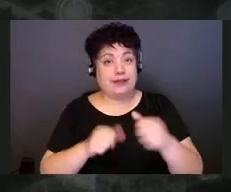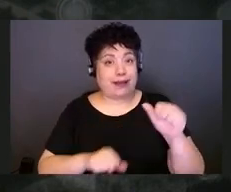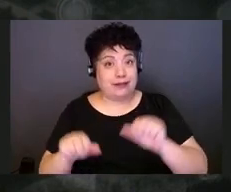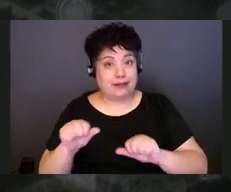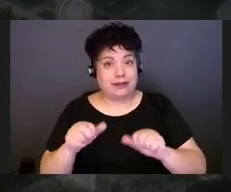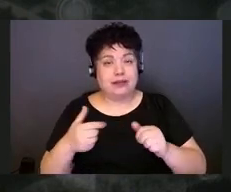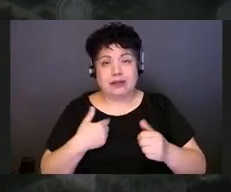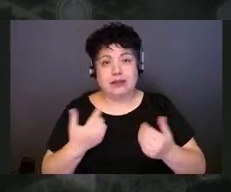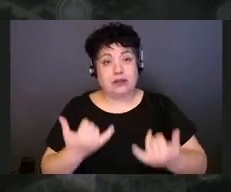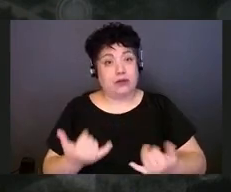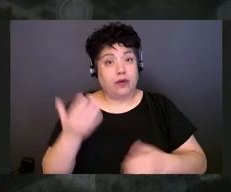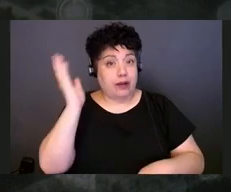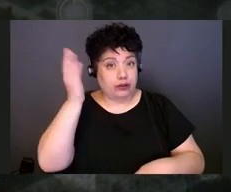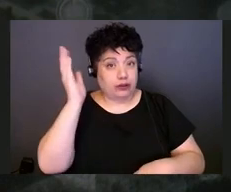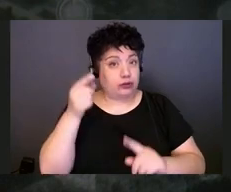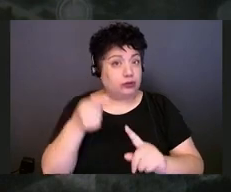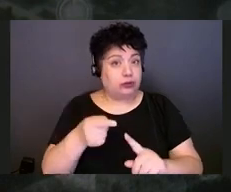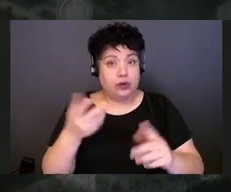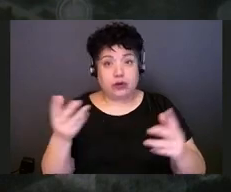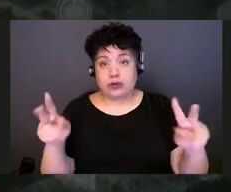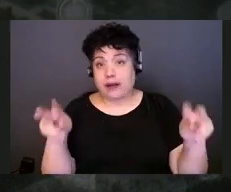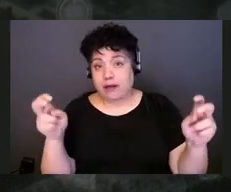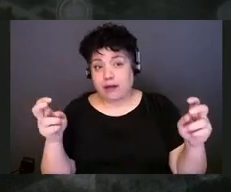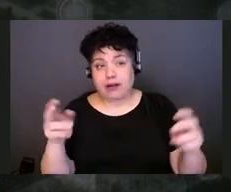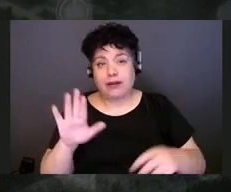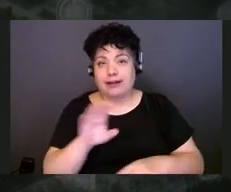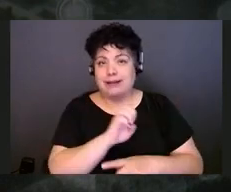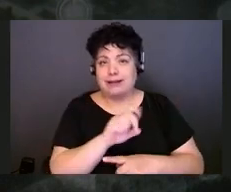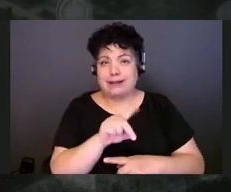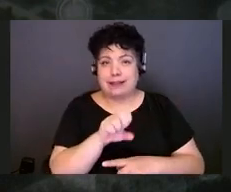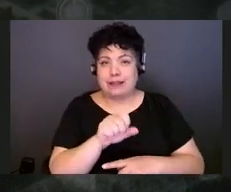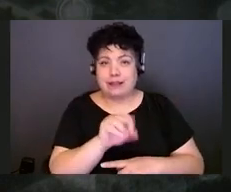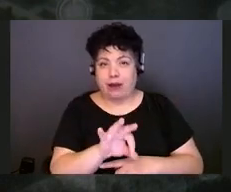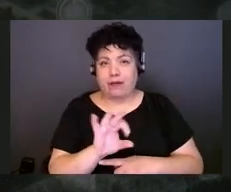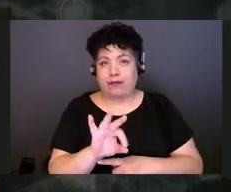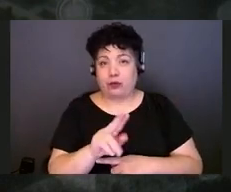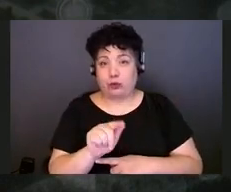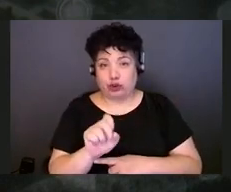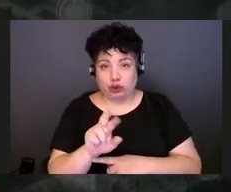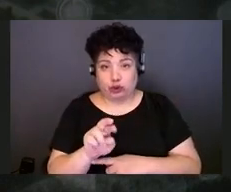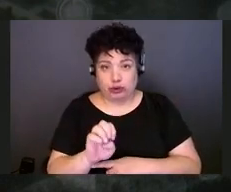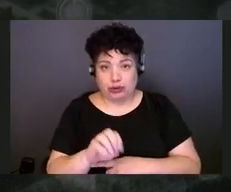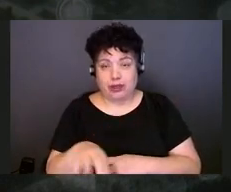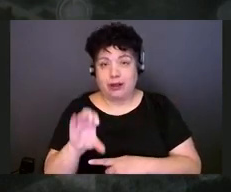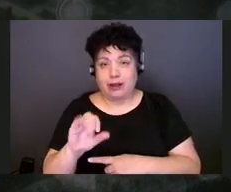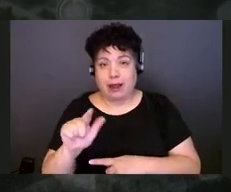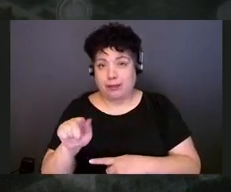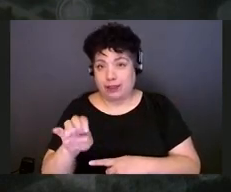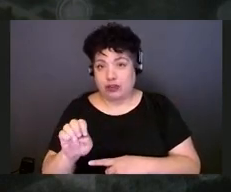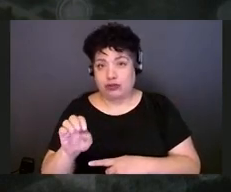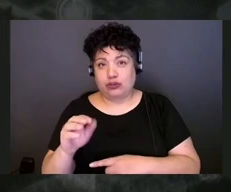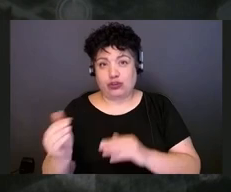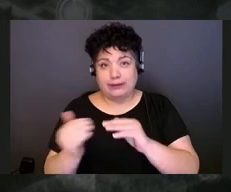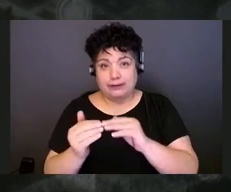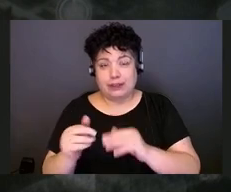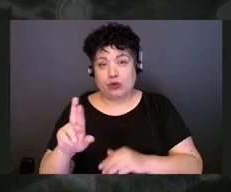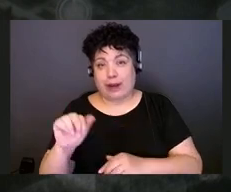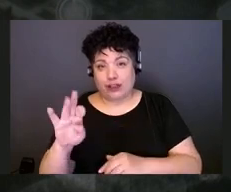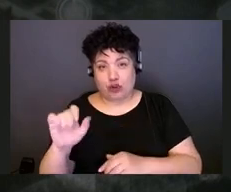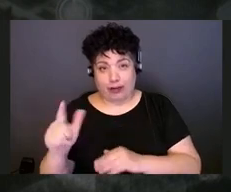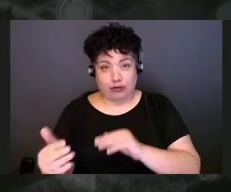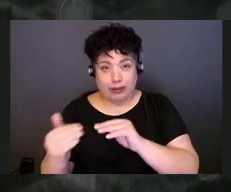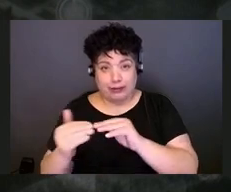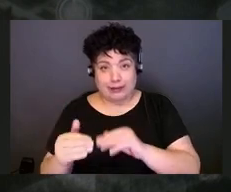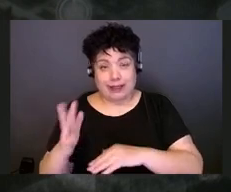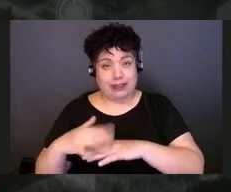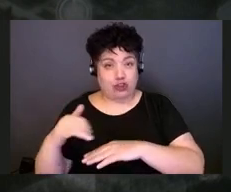Today's lecture is entitled Seeds of the Future, Climate Justice, Racial Justice, and